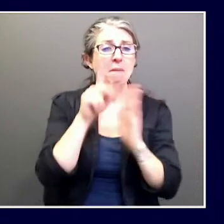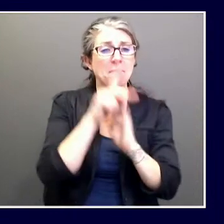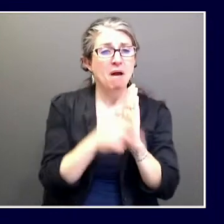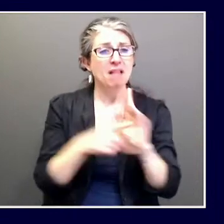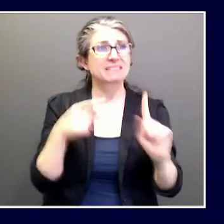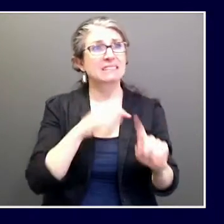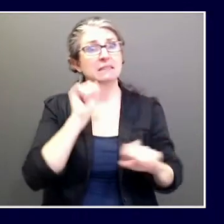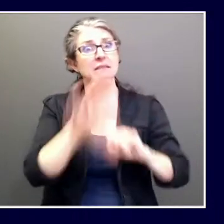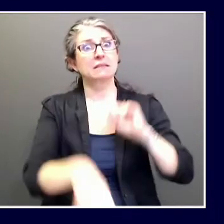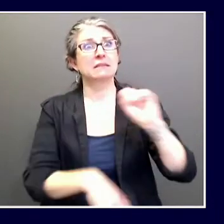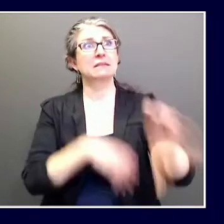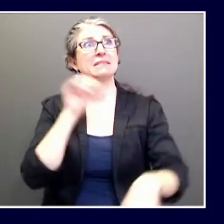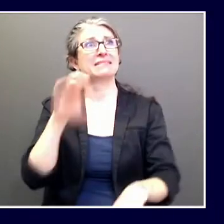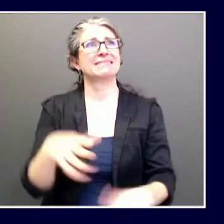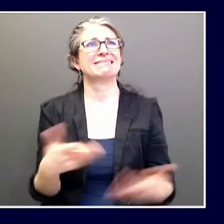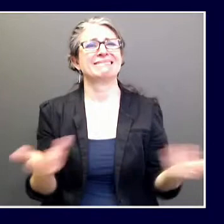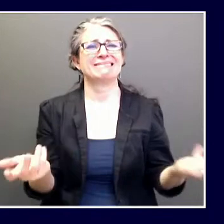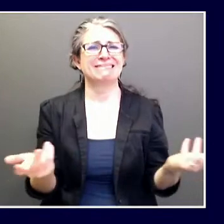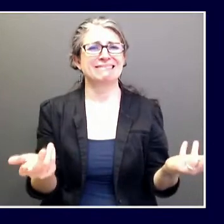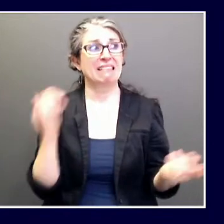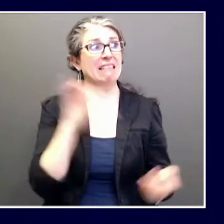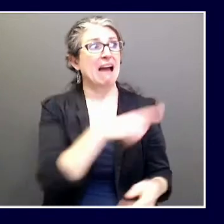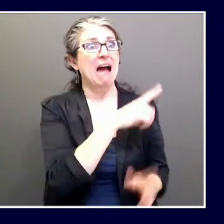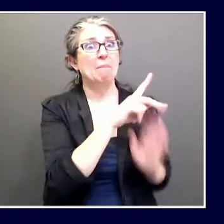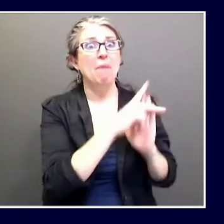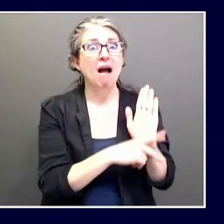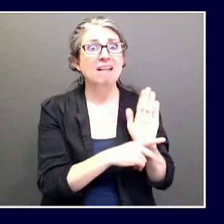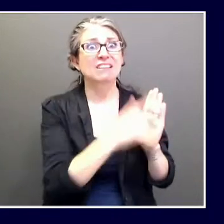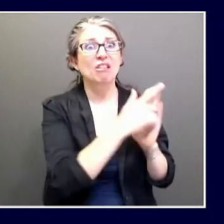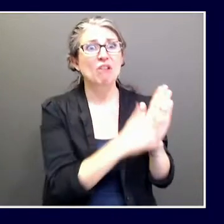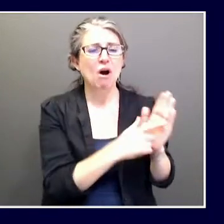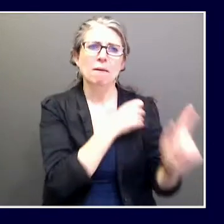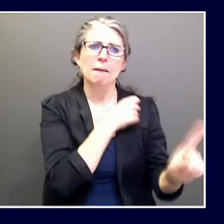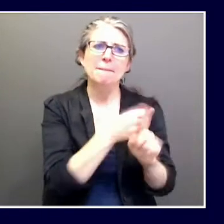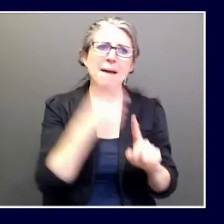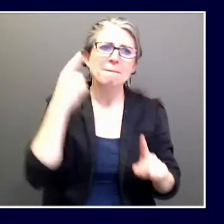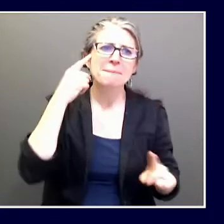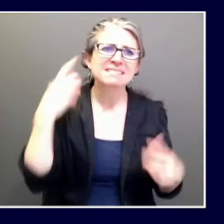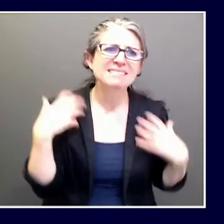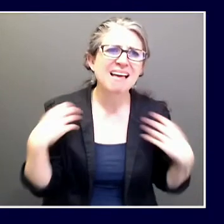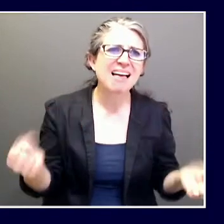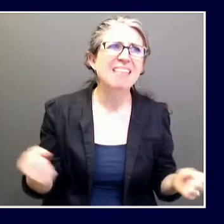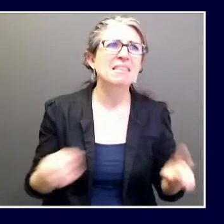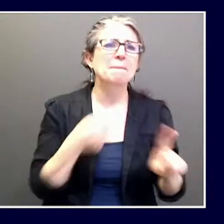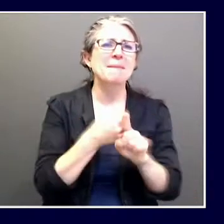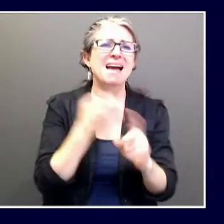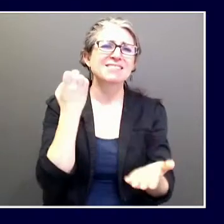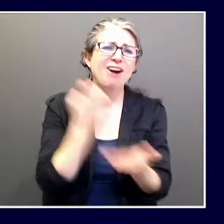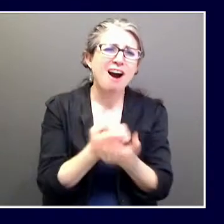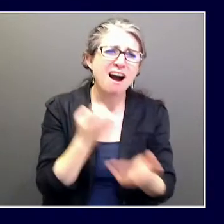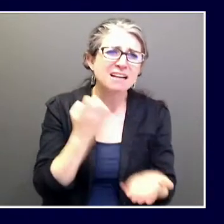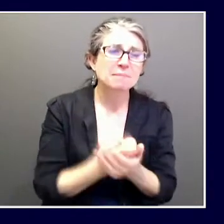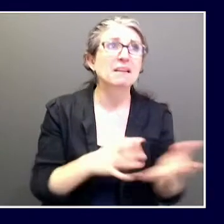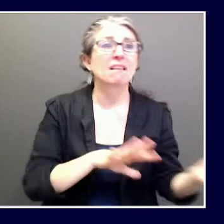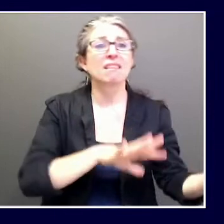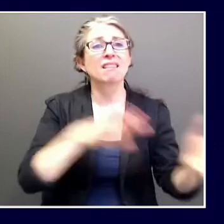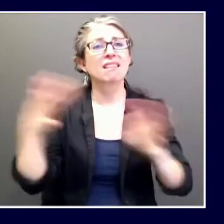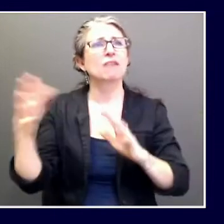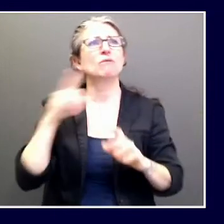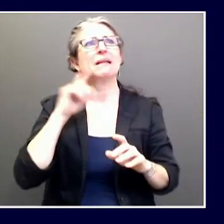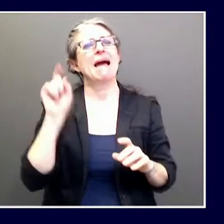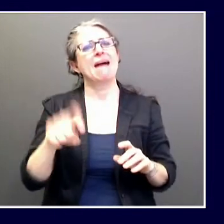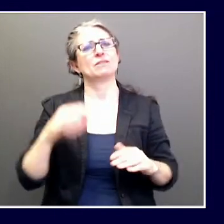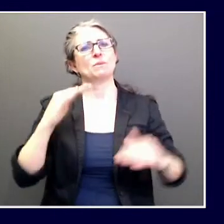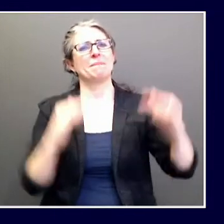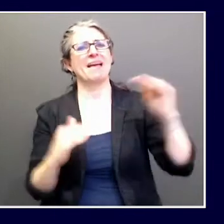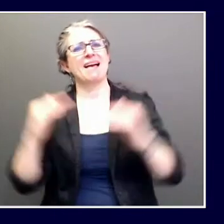on mental health, on attendance in school, on other sorts of activities that are also critical to health, none of that is going to be as effective